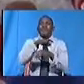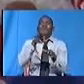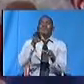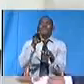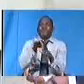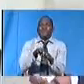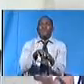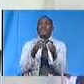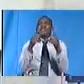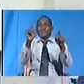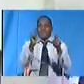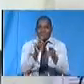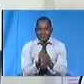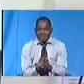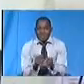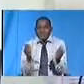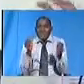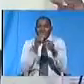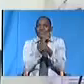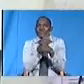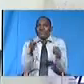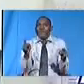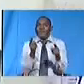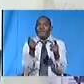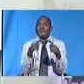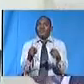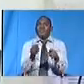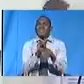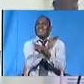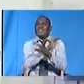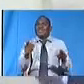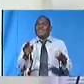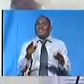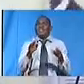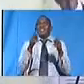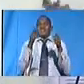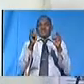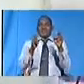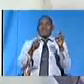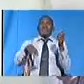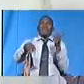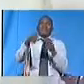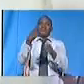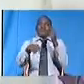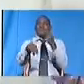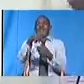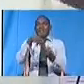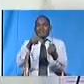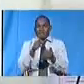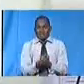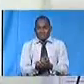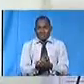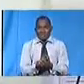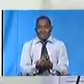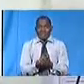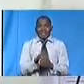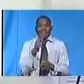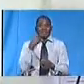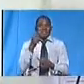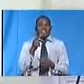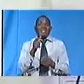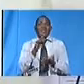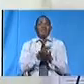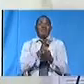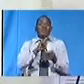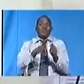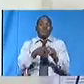have occurred when there is no reported incident of the event that would have led to it? When you see a figure on that pink